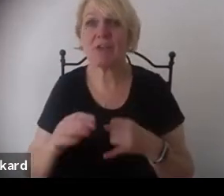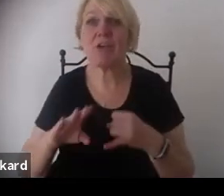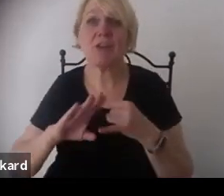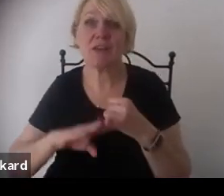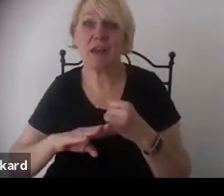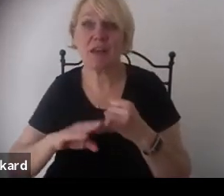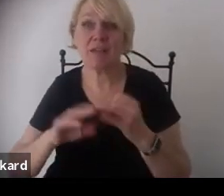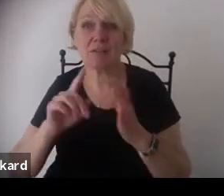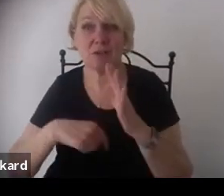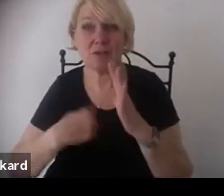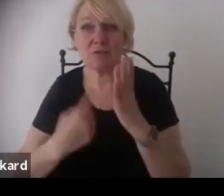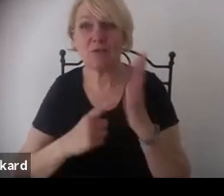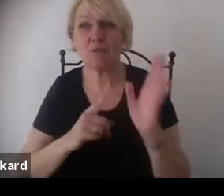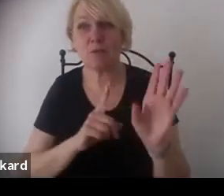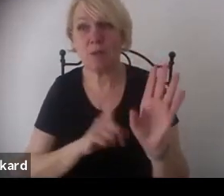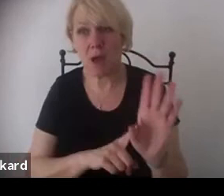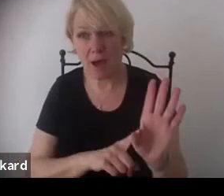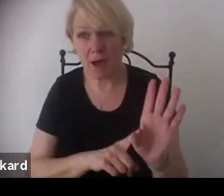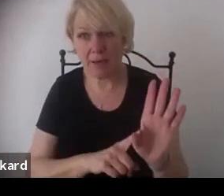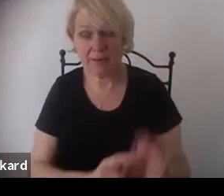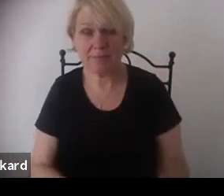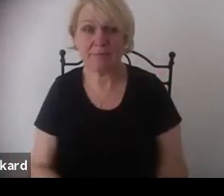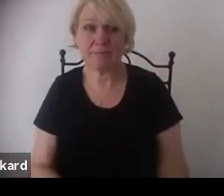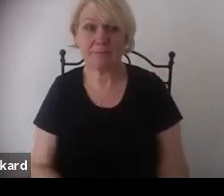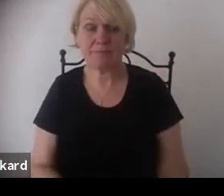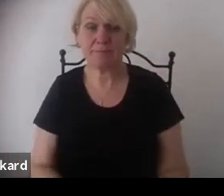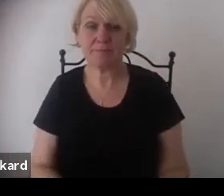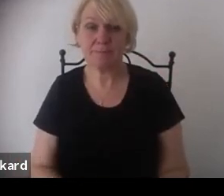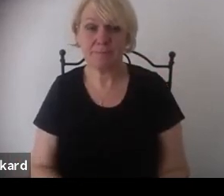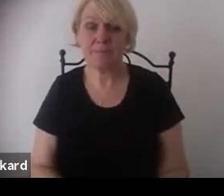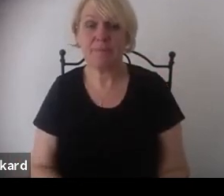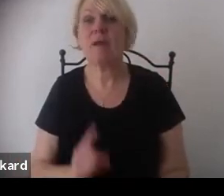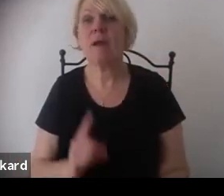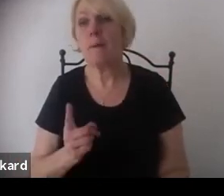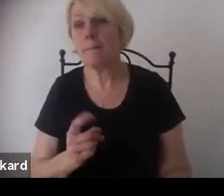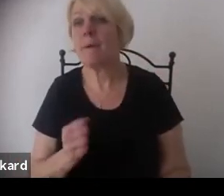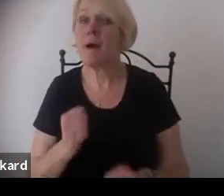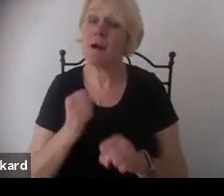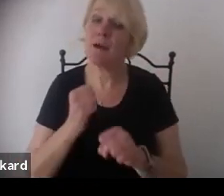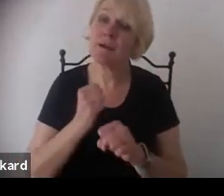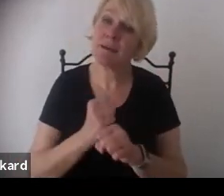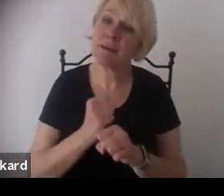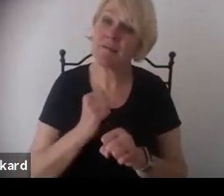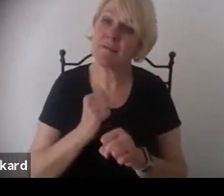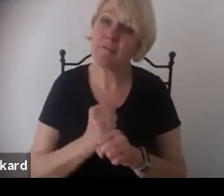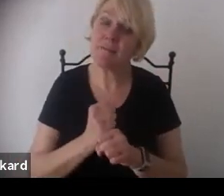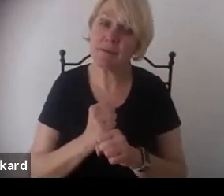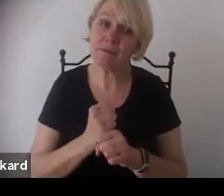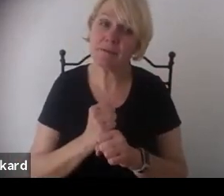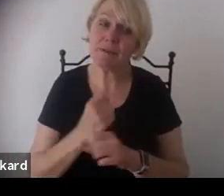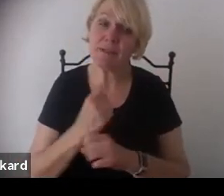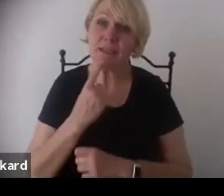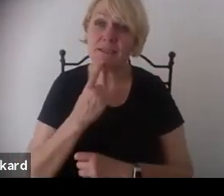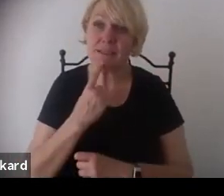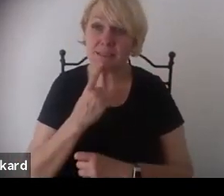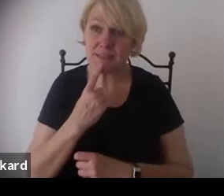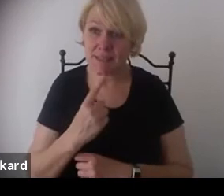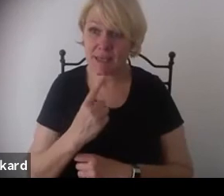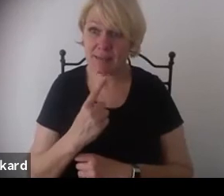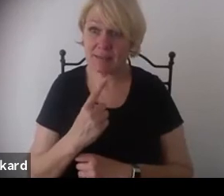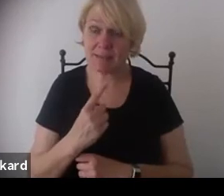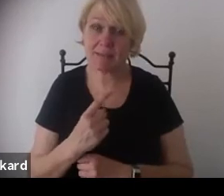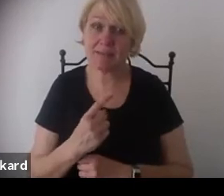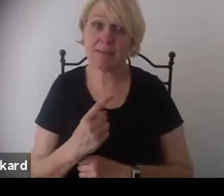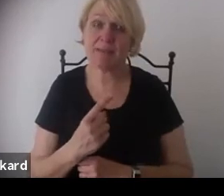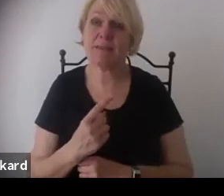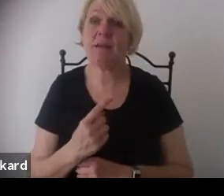month. But the government did give, and some of you will be aware of this, they did give a commitment last year as part